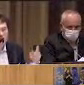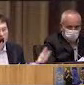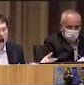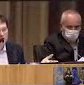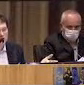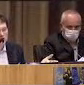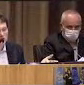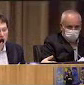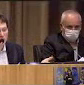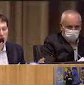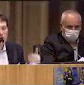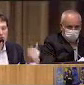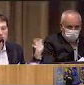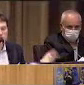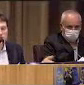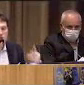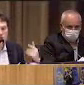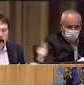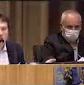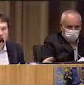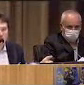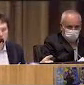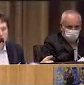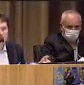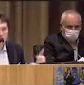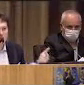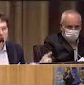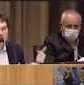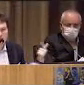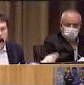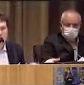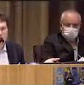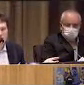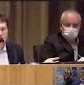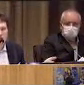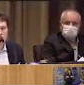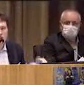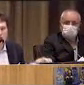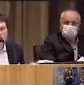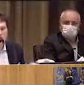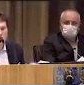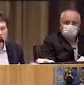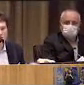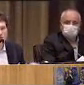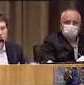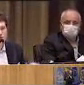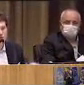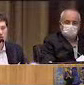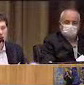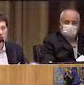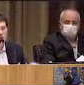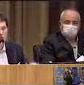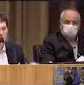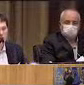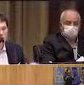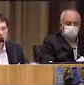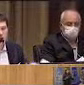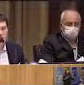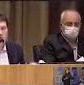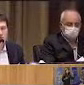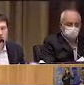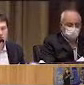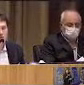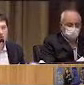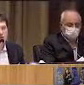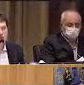a patient, and we have a high quantity of notes. We use 1,000, but we have the perspective to increase this more. And as